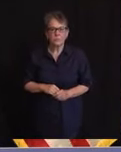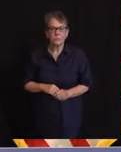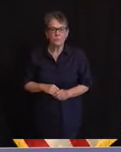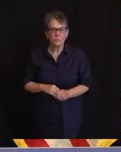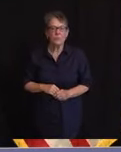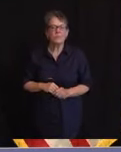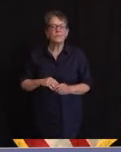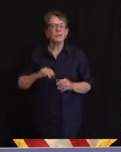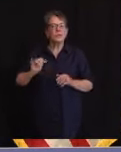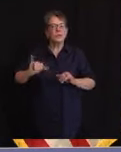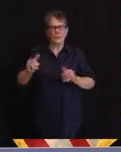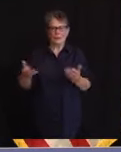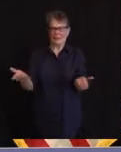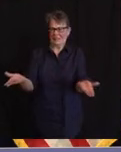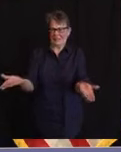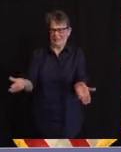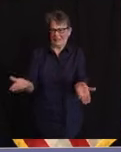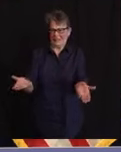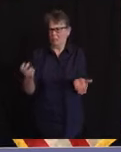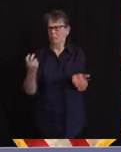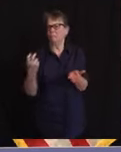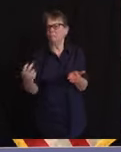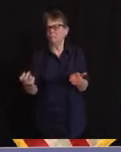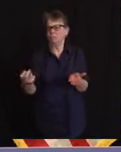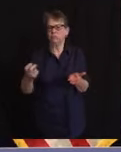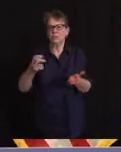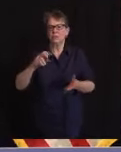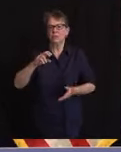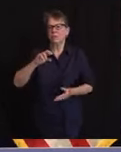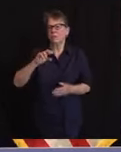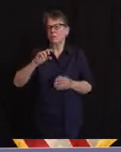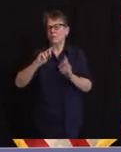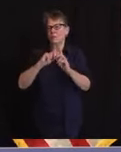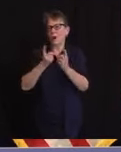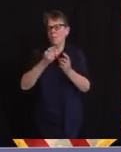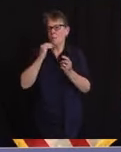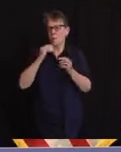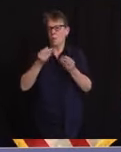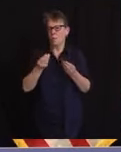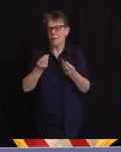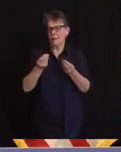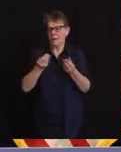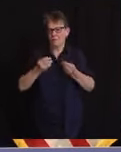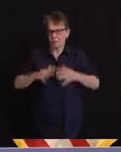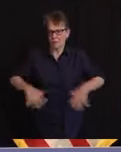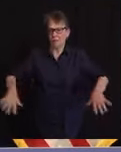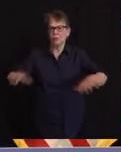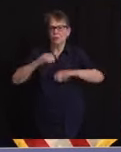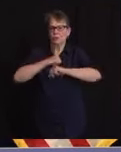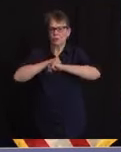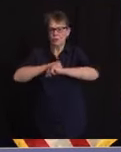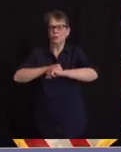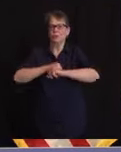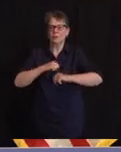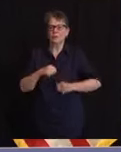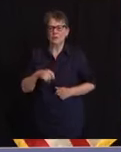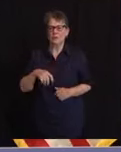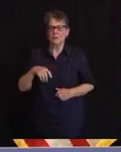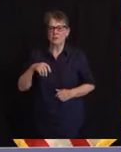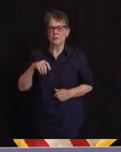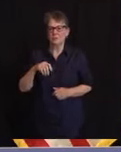One quick reminder that is off script, only given the date we find ourselves